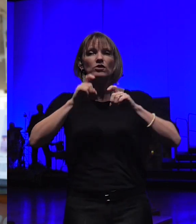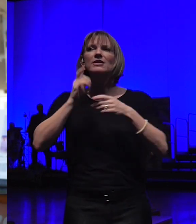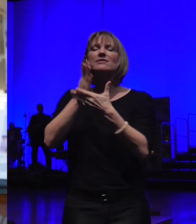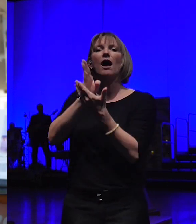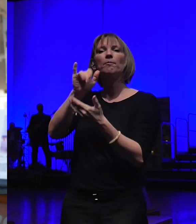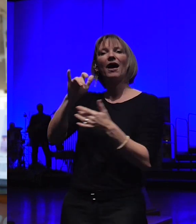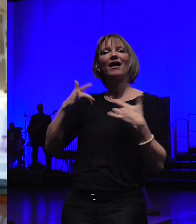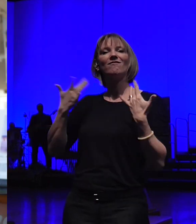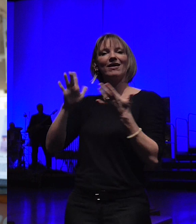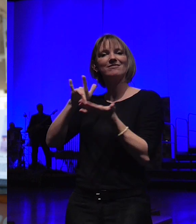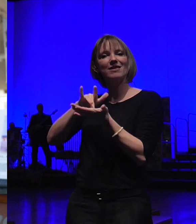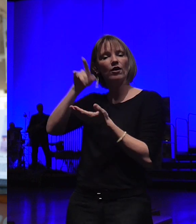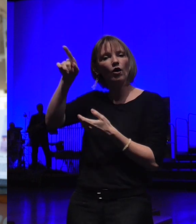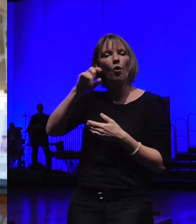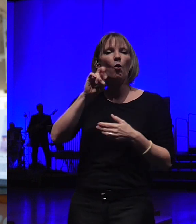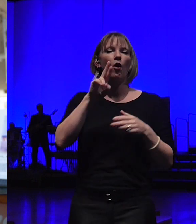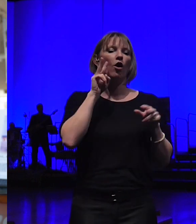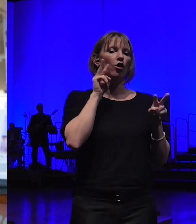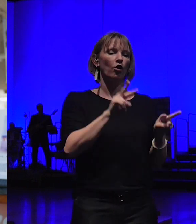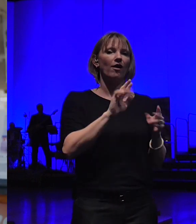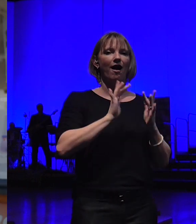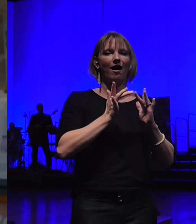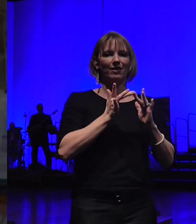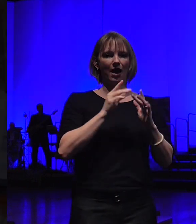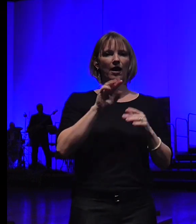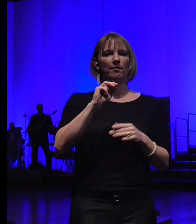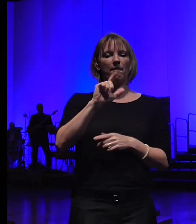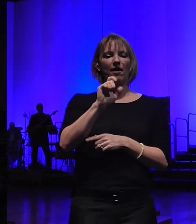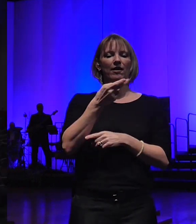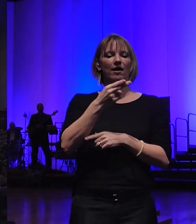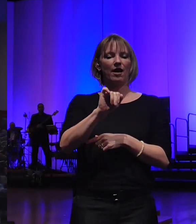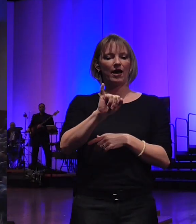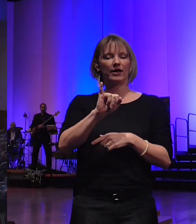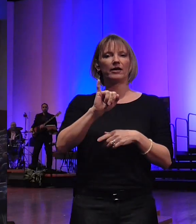or check us out online at milehighchurch.org.